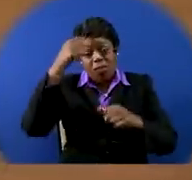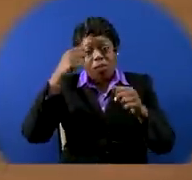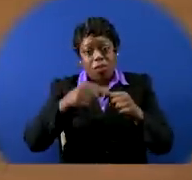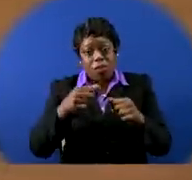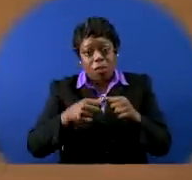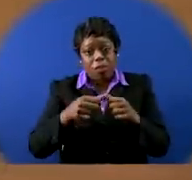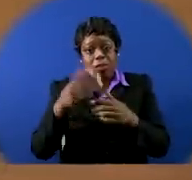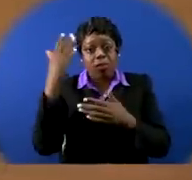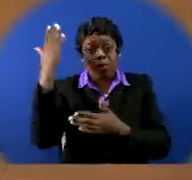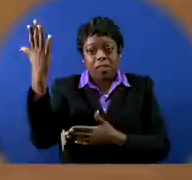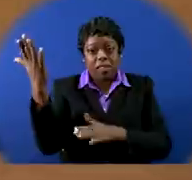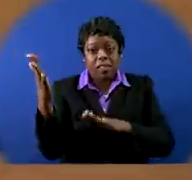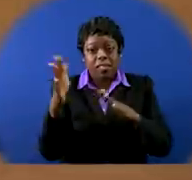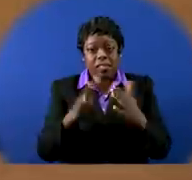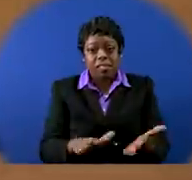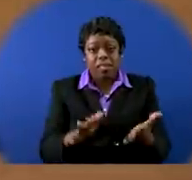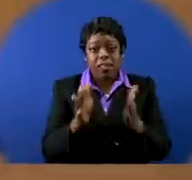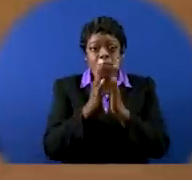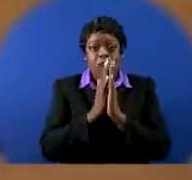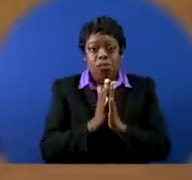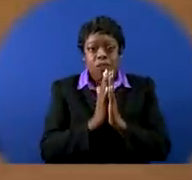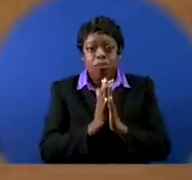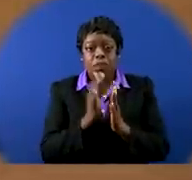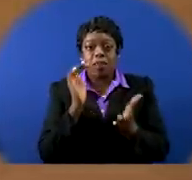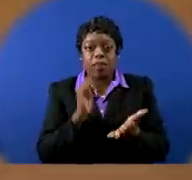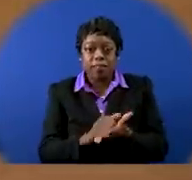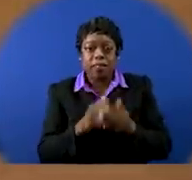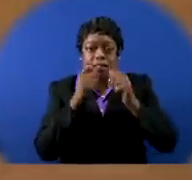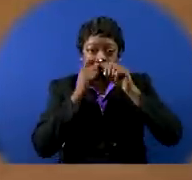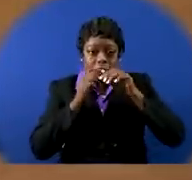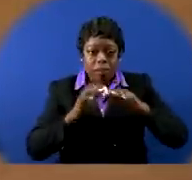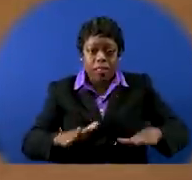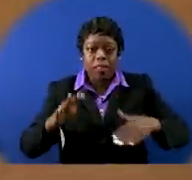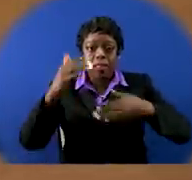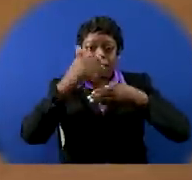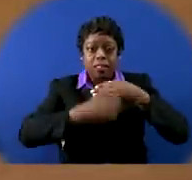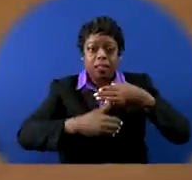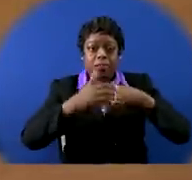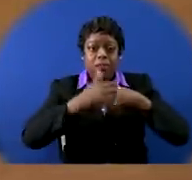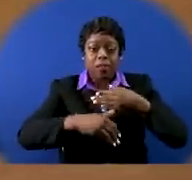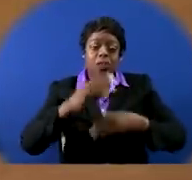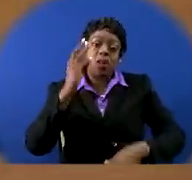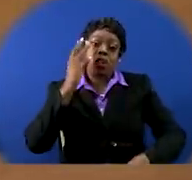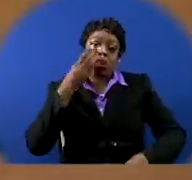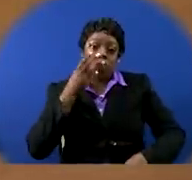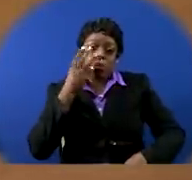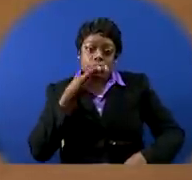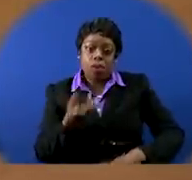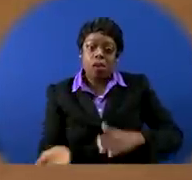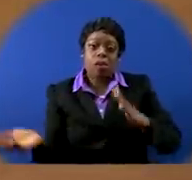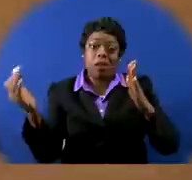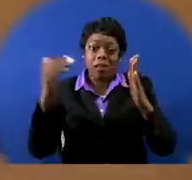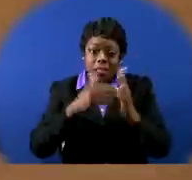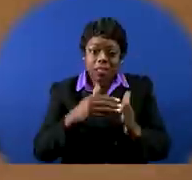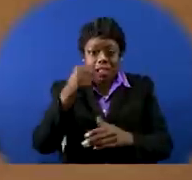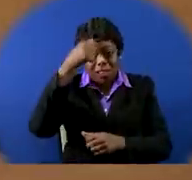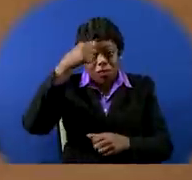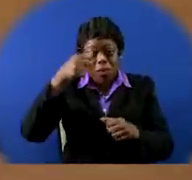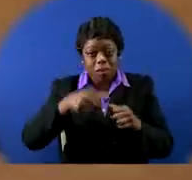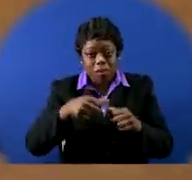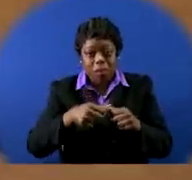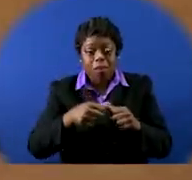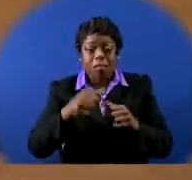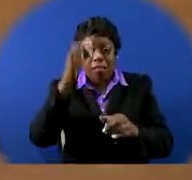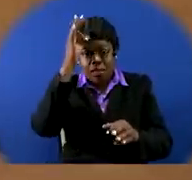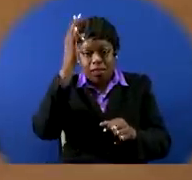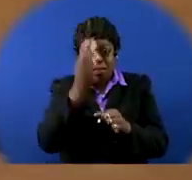Lord God, that you bless these elements here on this table as we reenact that fateful night when Jesus was betrayed.